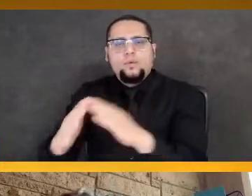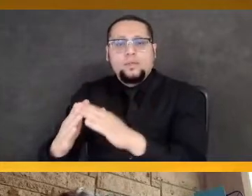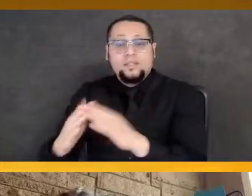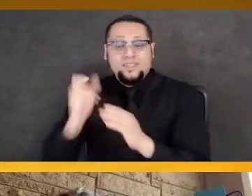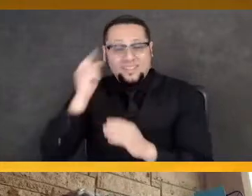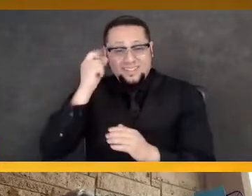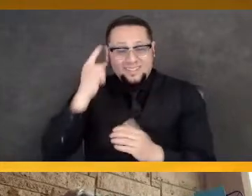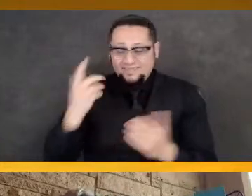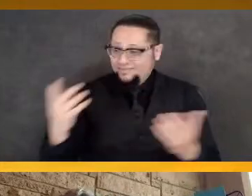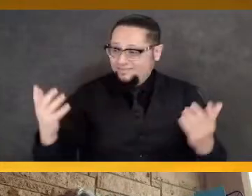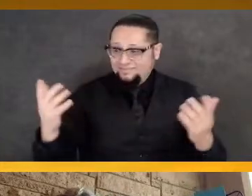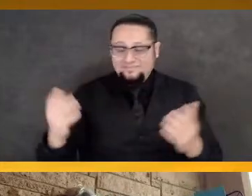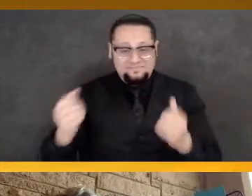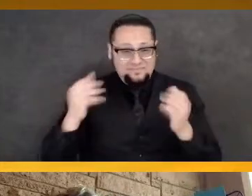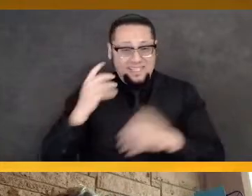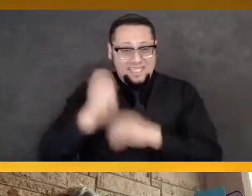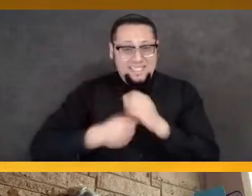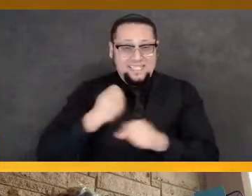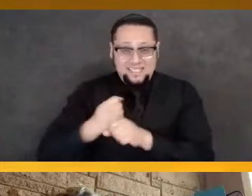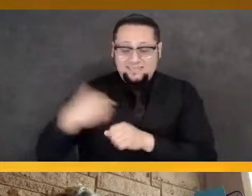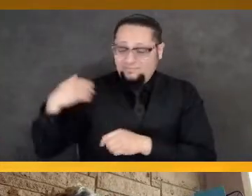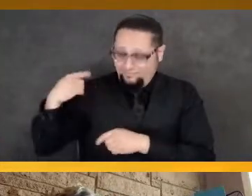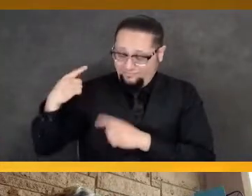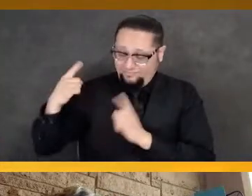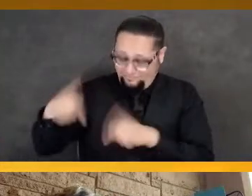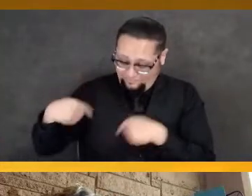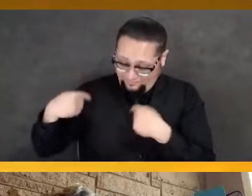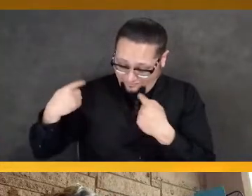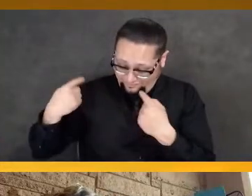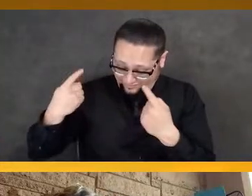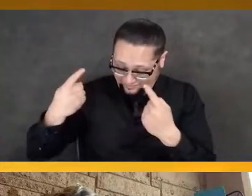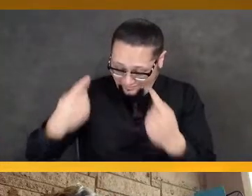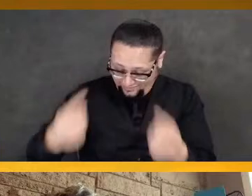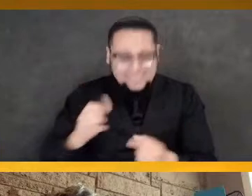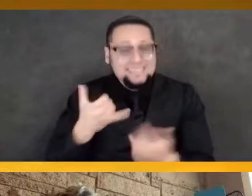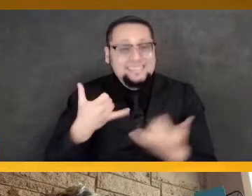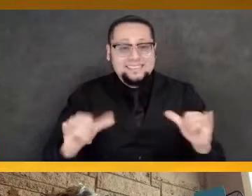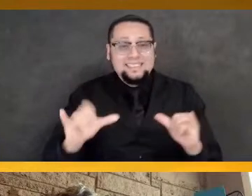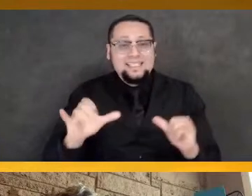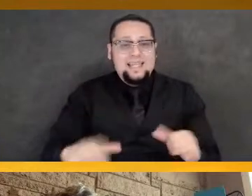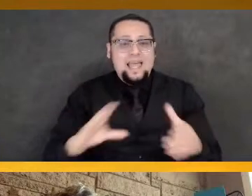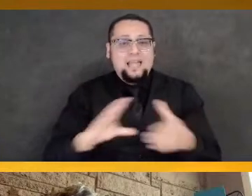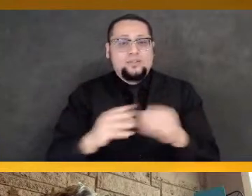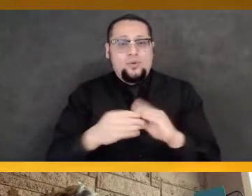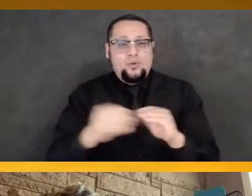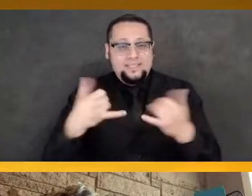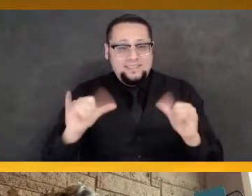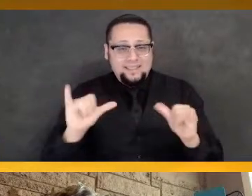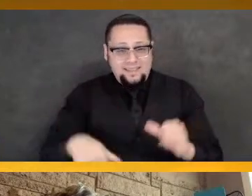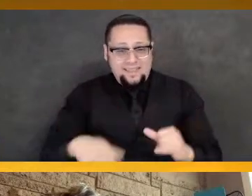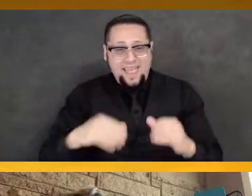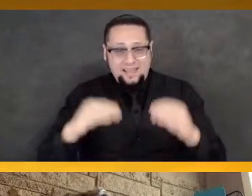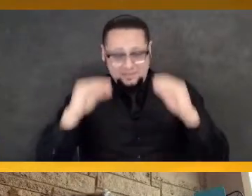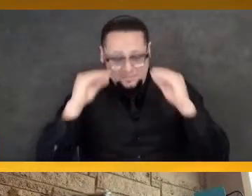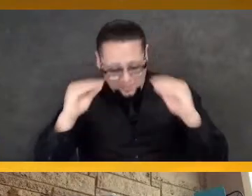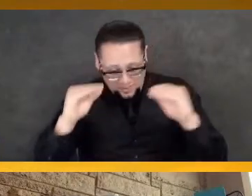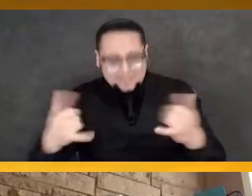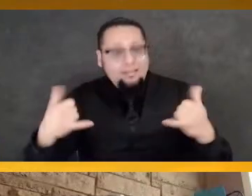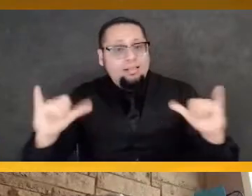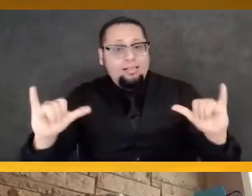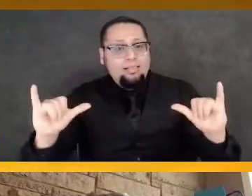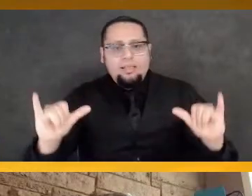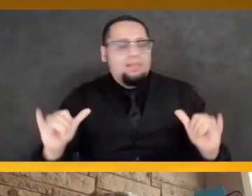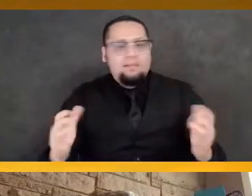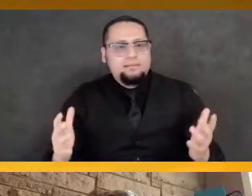passed and it's still being regurgitated, then we